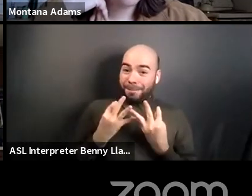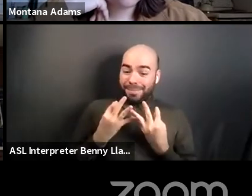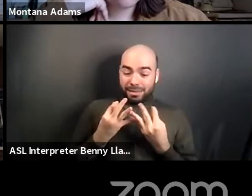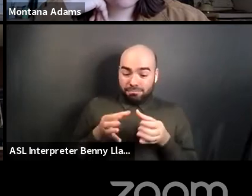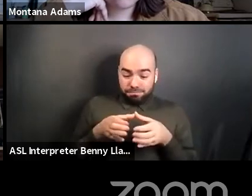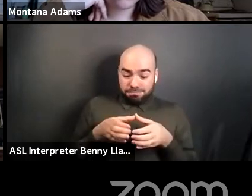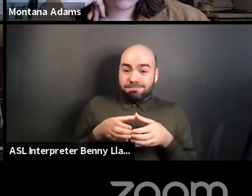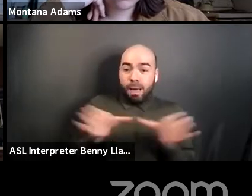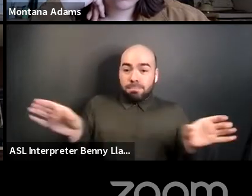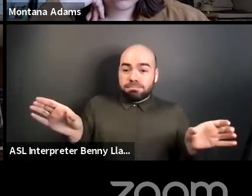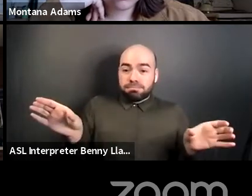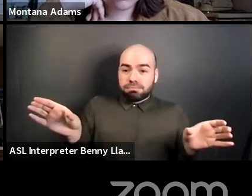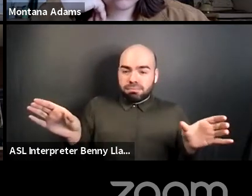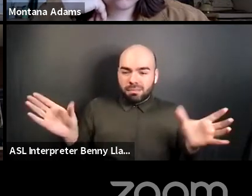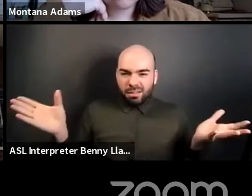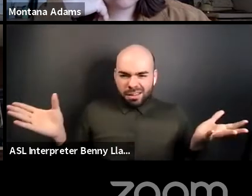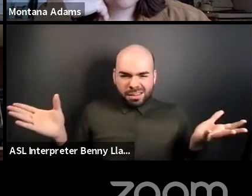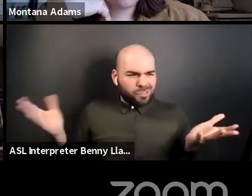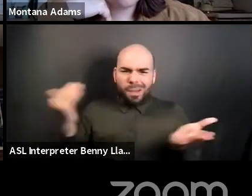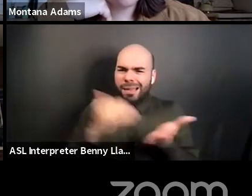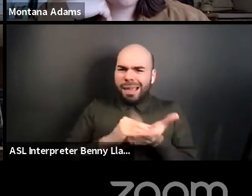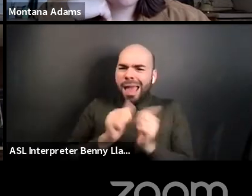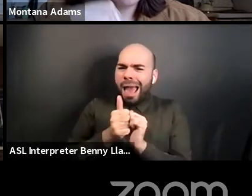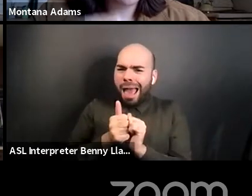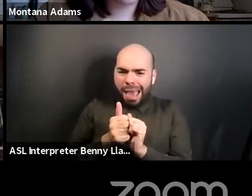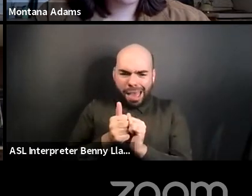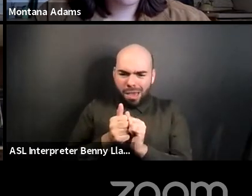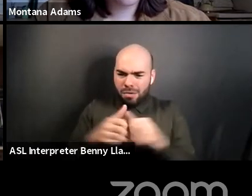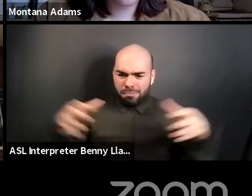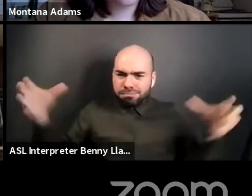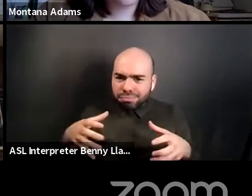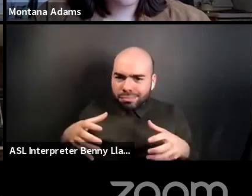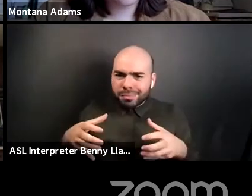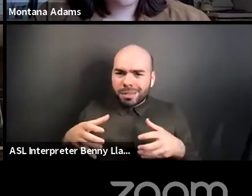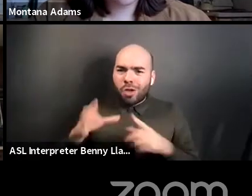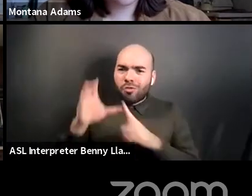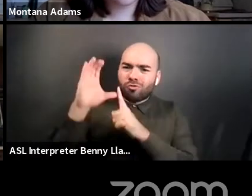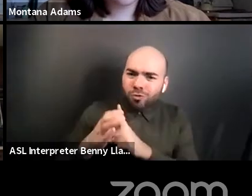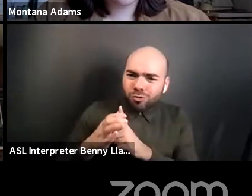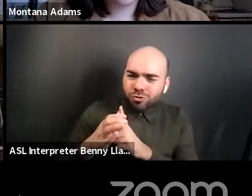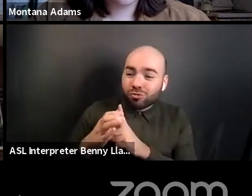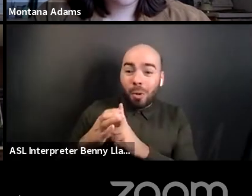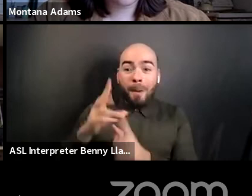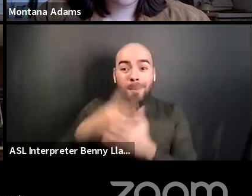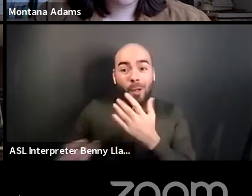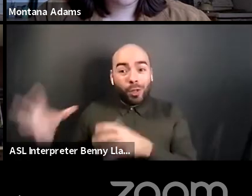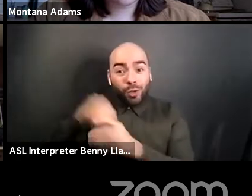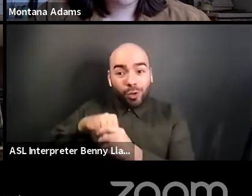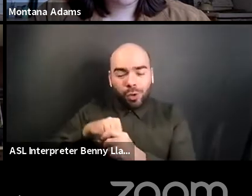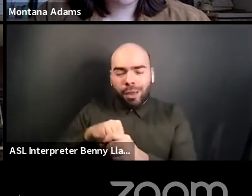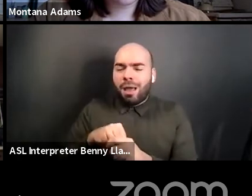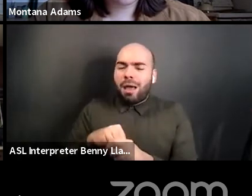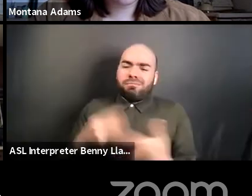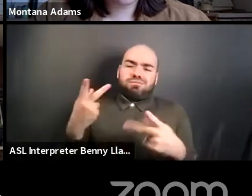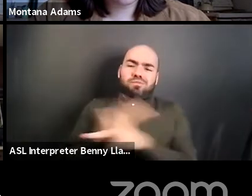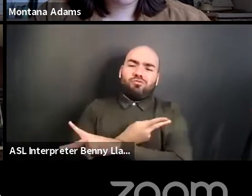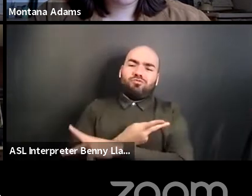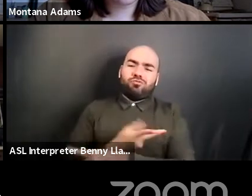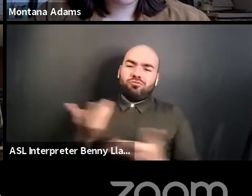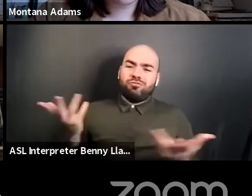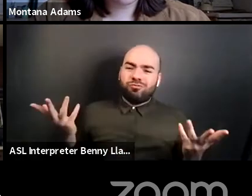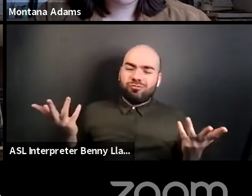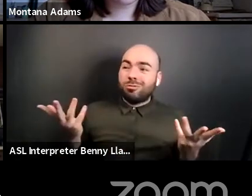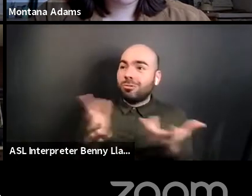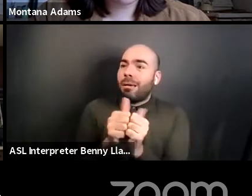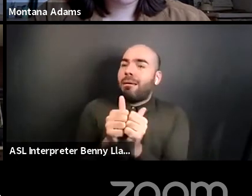to then come together and just bring in culture is such an interesting conversation. And to ask of like, you know, it's